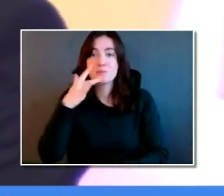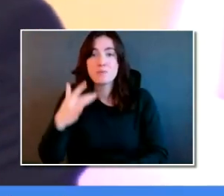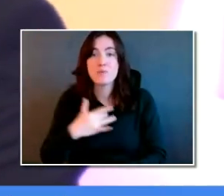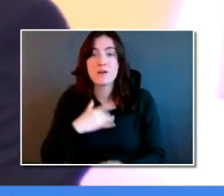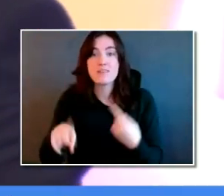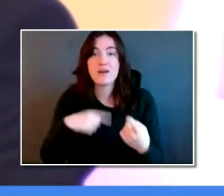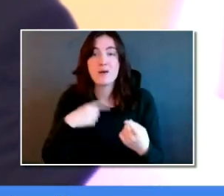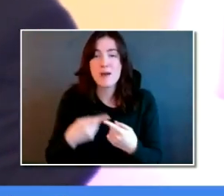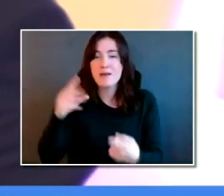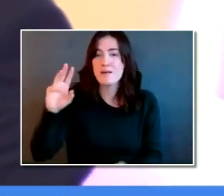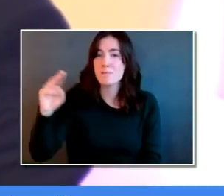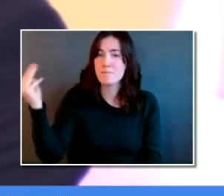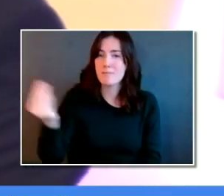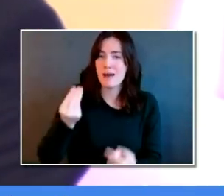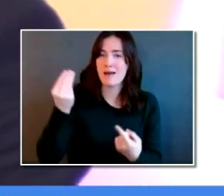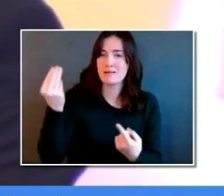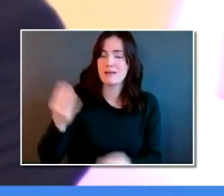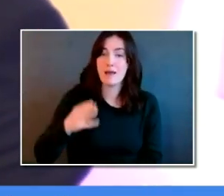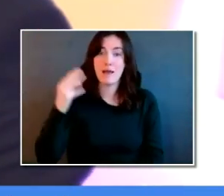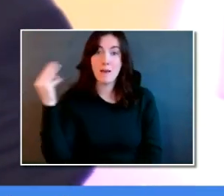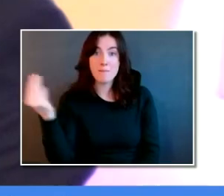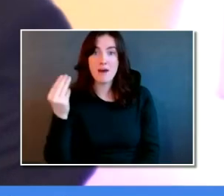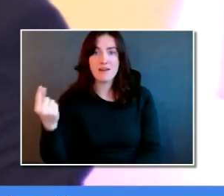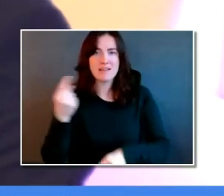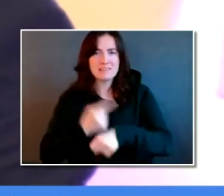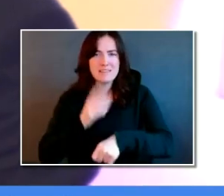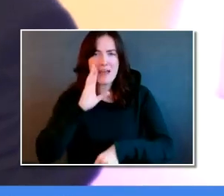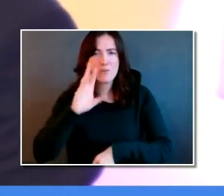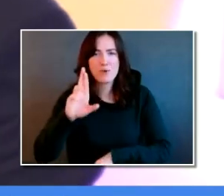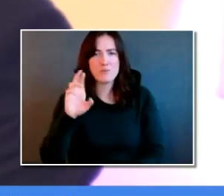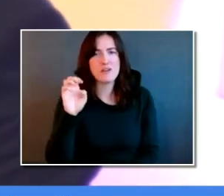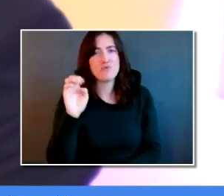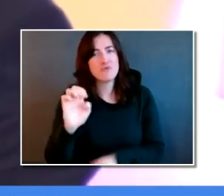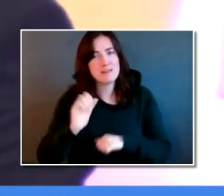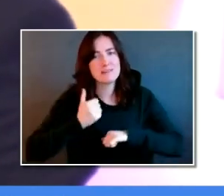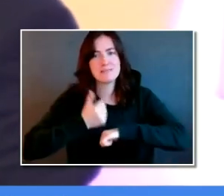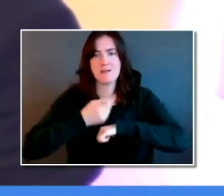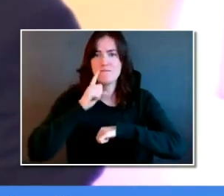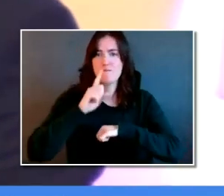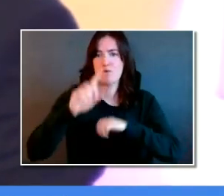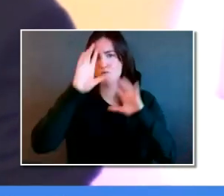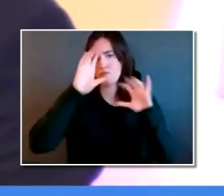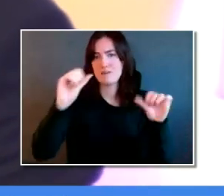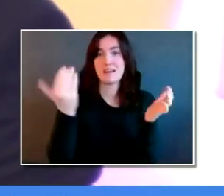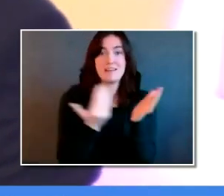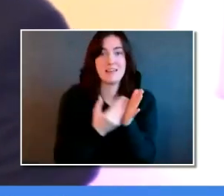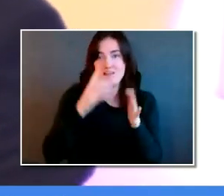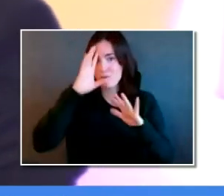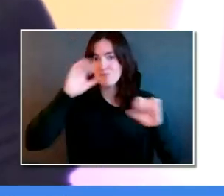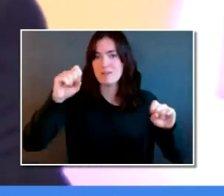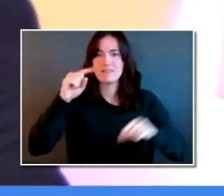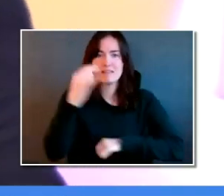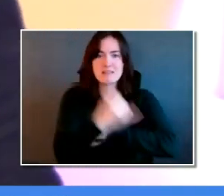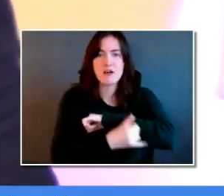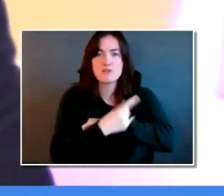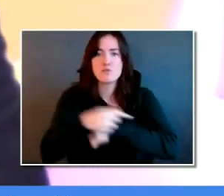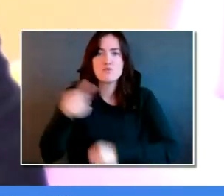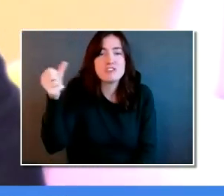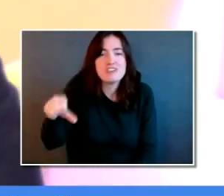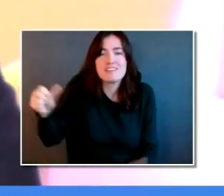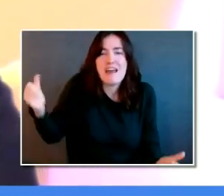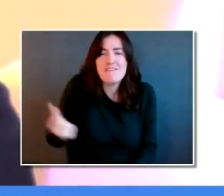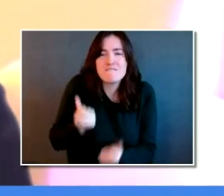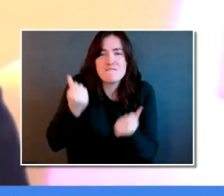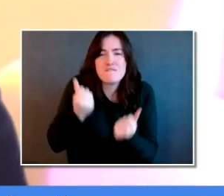the day when a man will be reinaugurated as president of this country who rejects everything that the man we honor